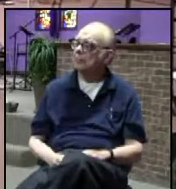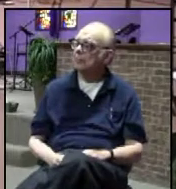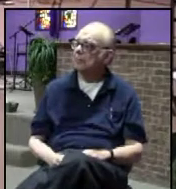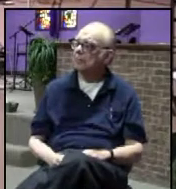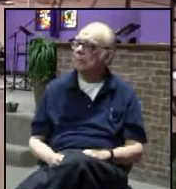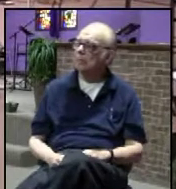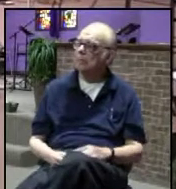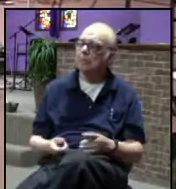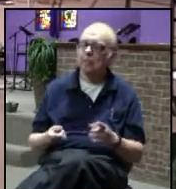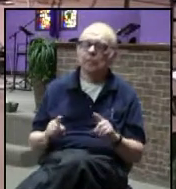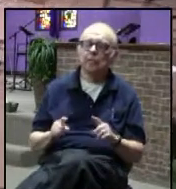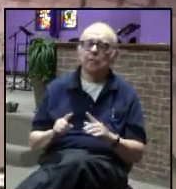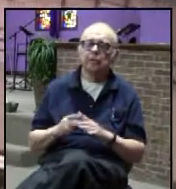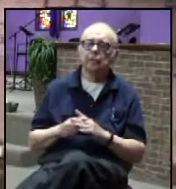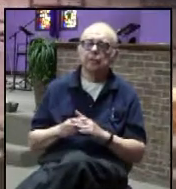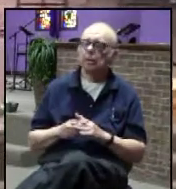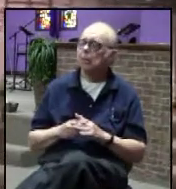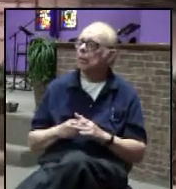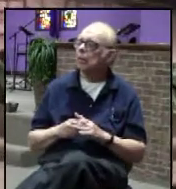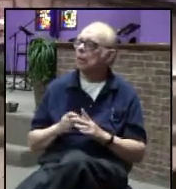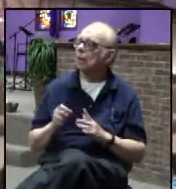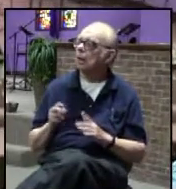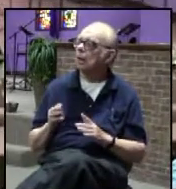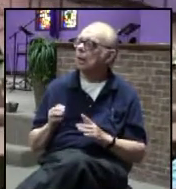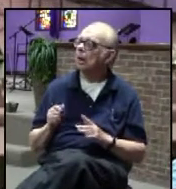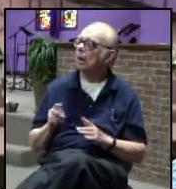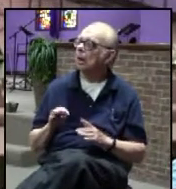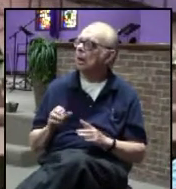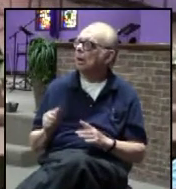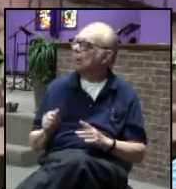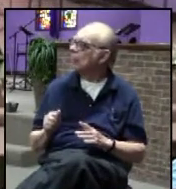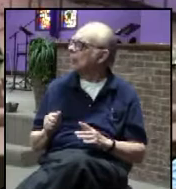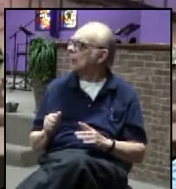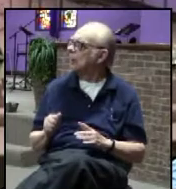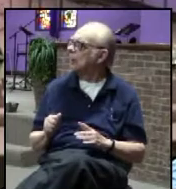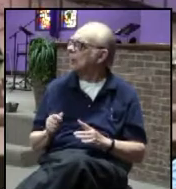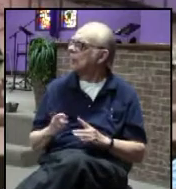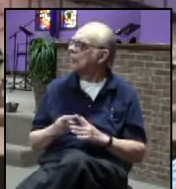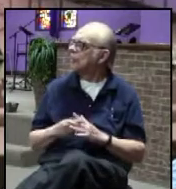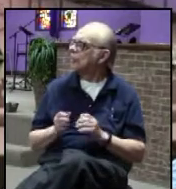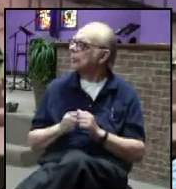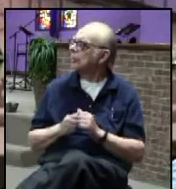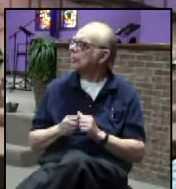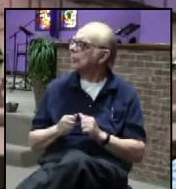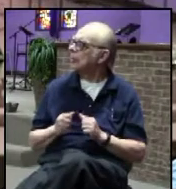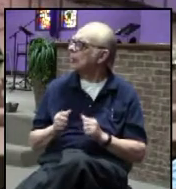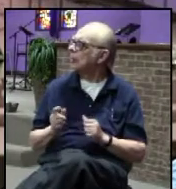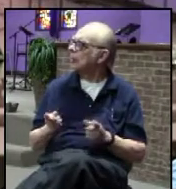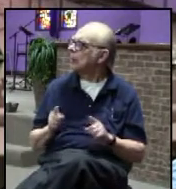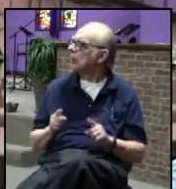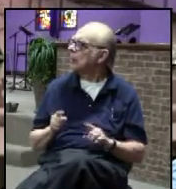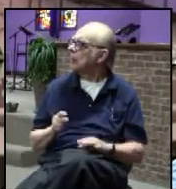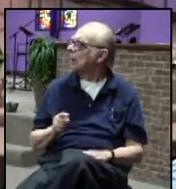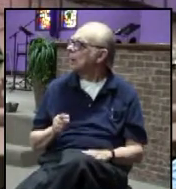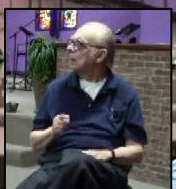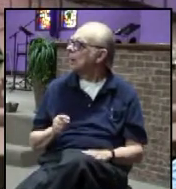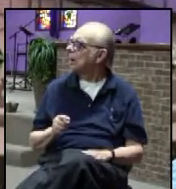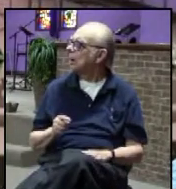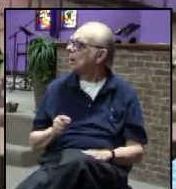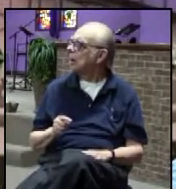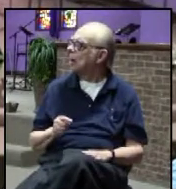When did you start Awana, Carol? What? When did you start Awana? When? When?